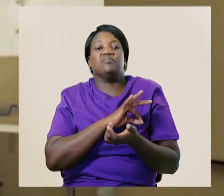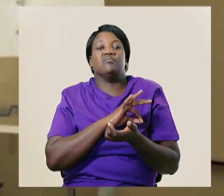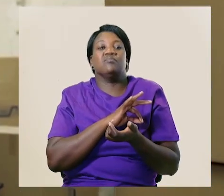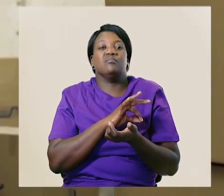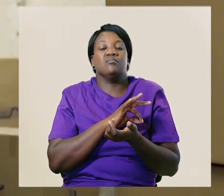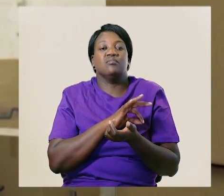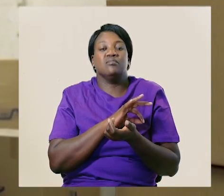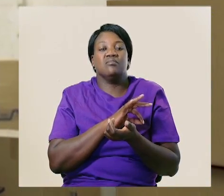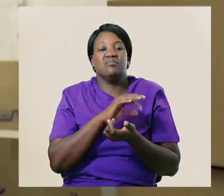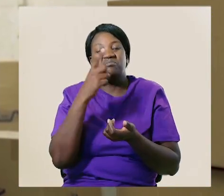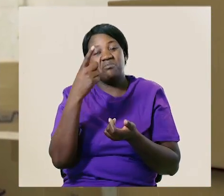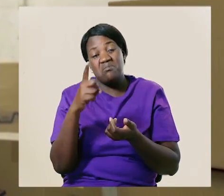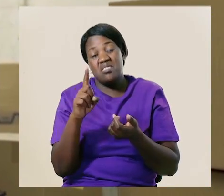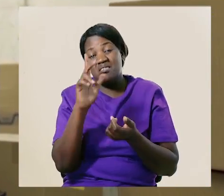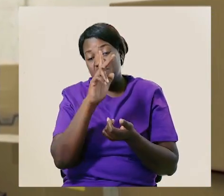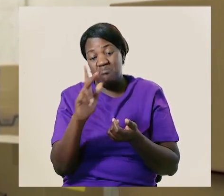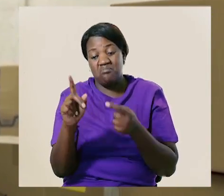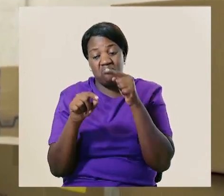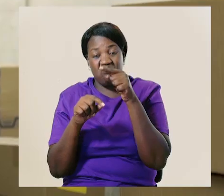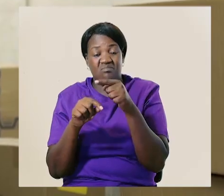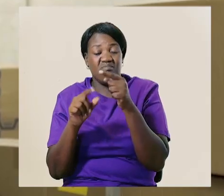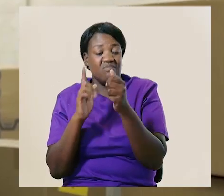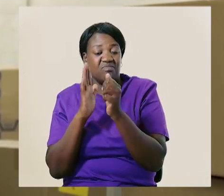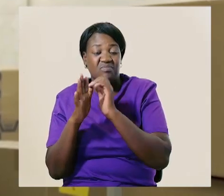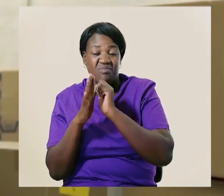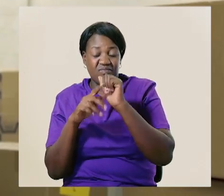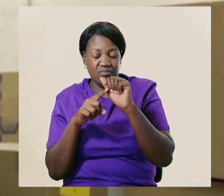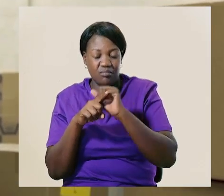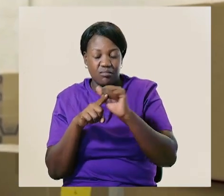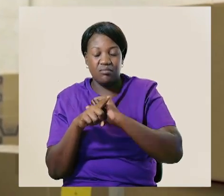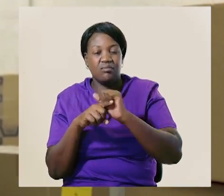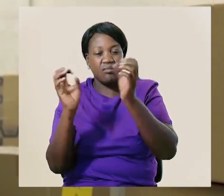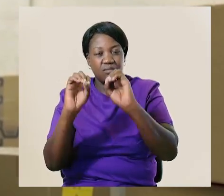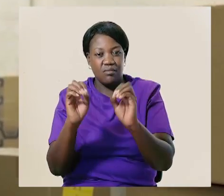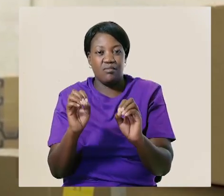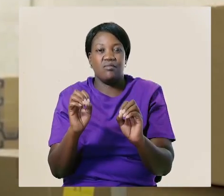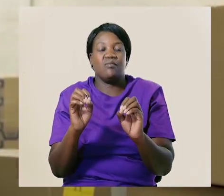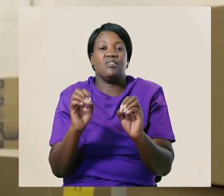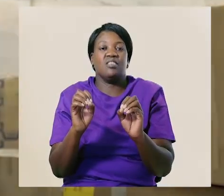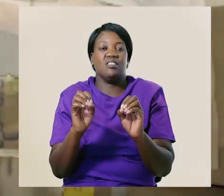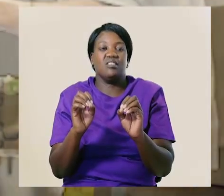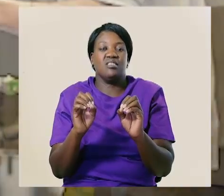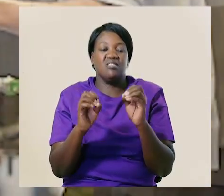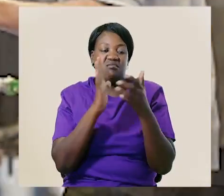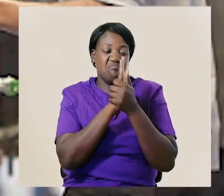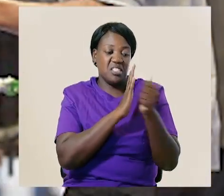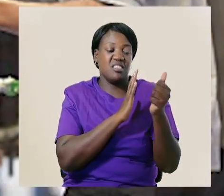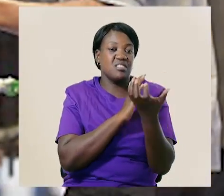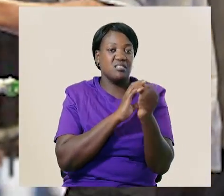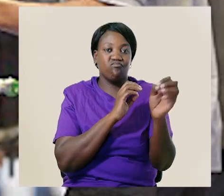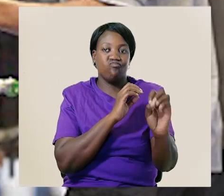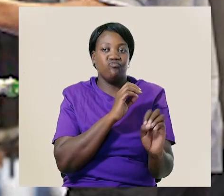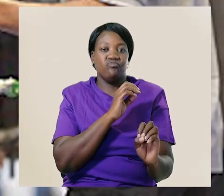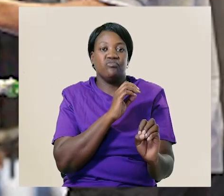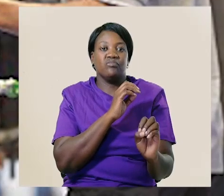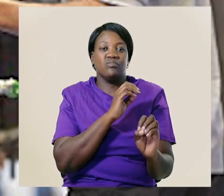other hand, people who are not specialized and have little or no training are called unskilled.